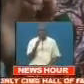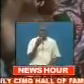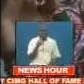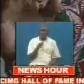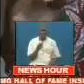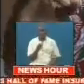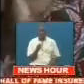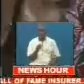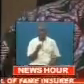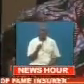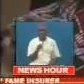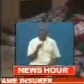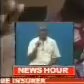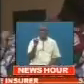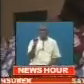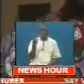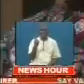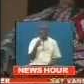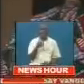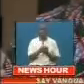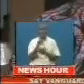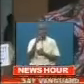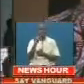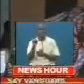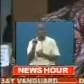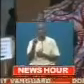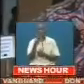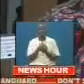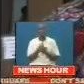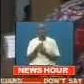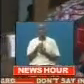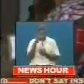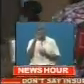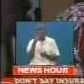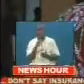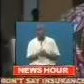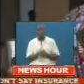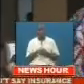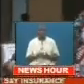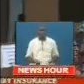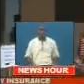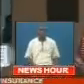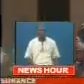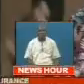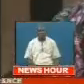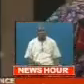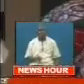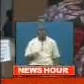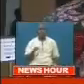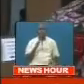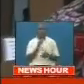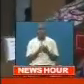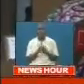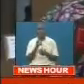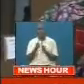about 18 are good. You know, why I say so? Because they are year